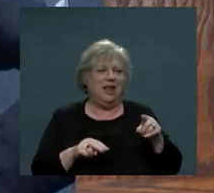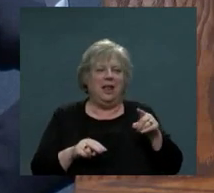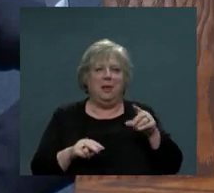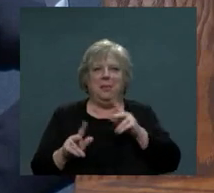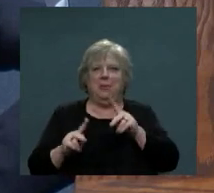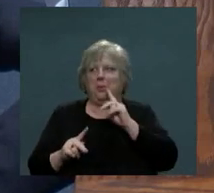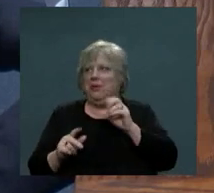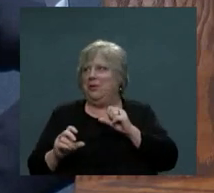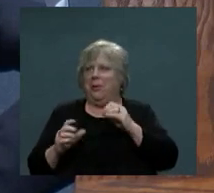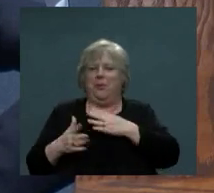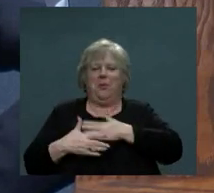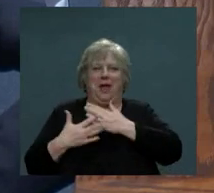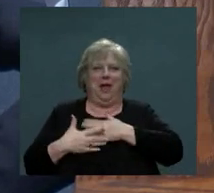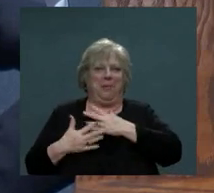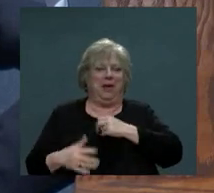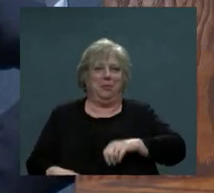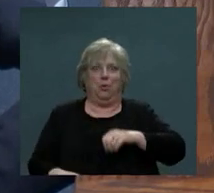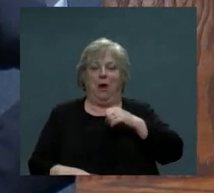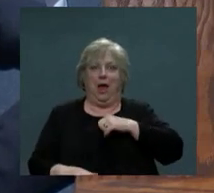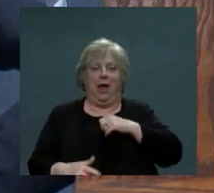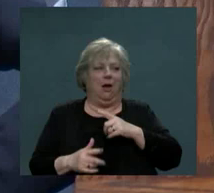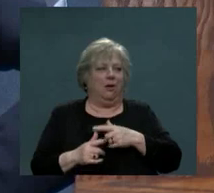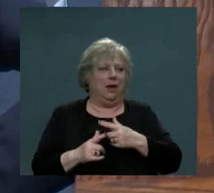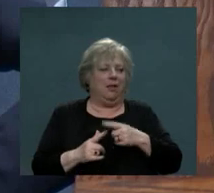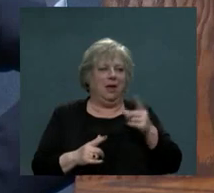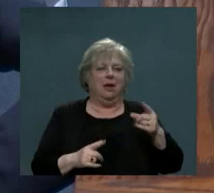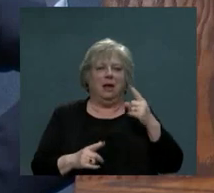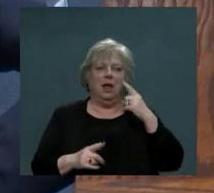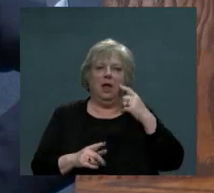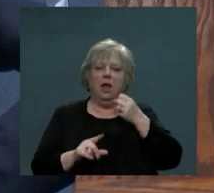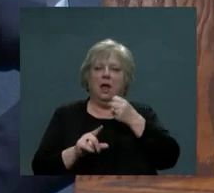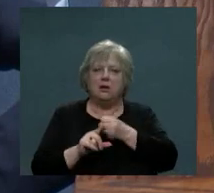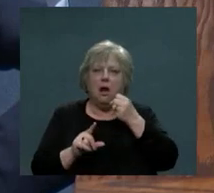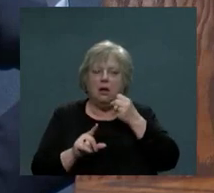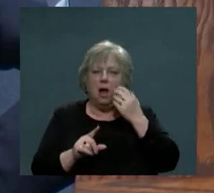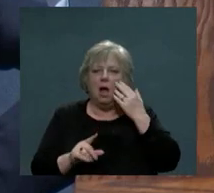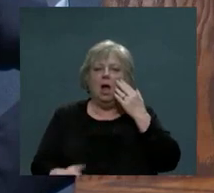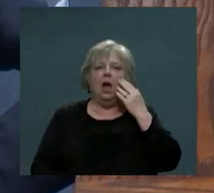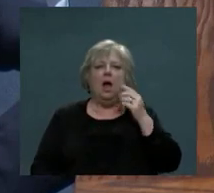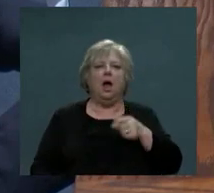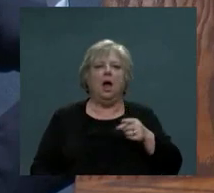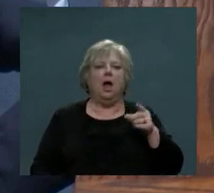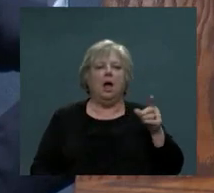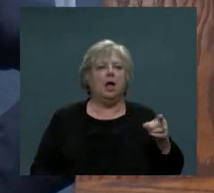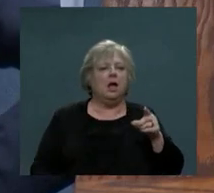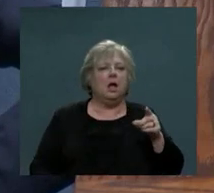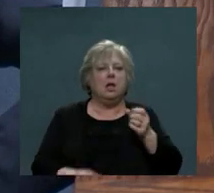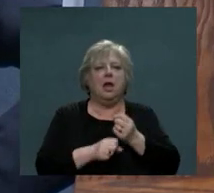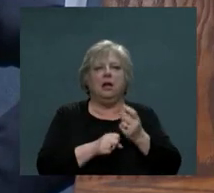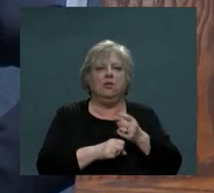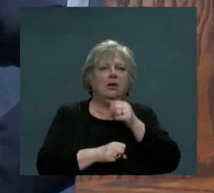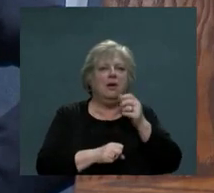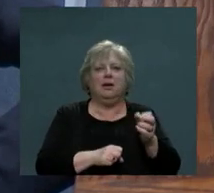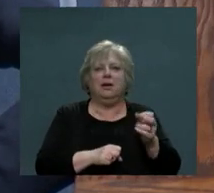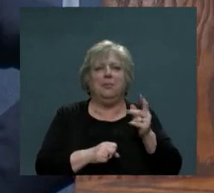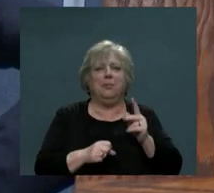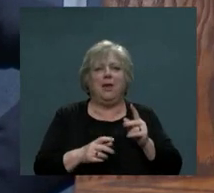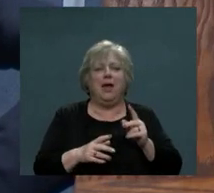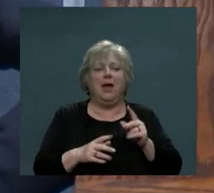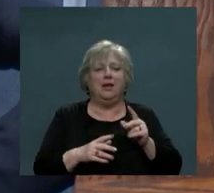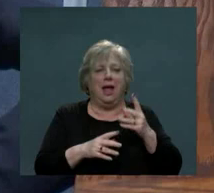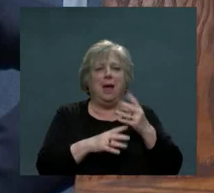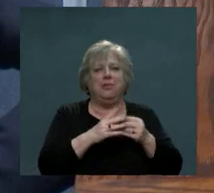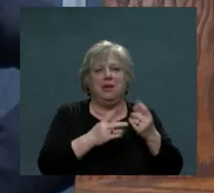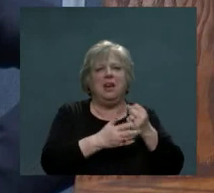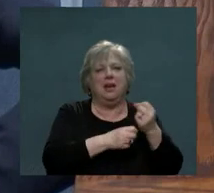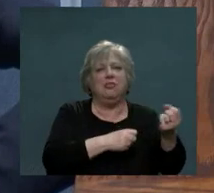proud and happy for her, and then all of a sudden it dawned on them that she wasn't going to be there next year. So the